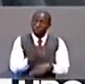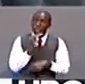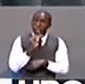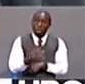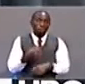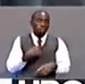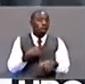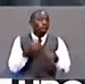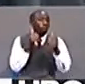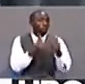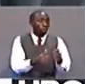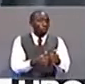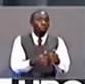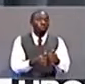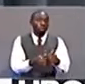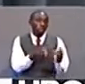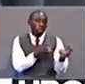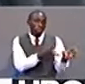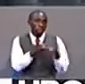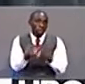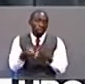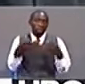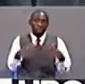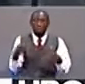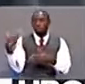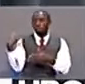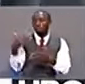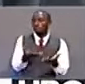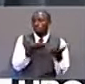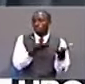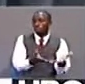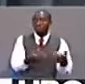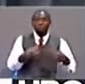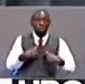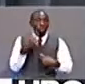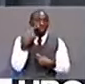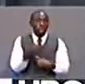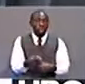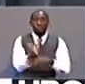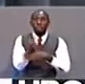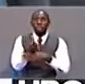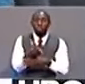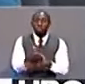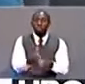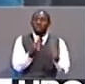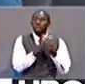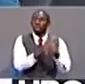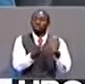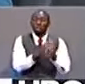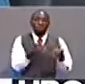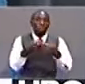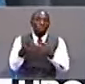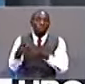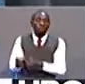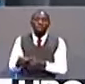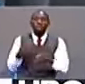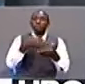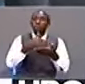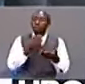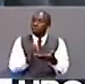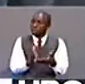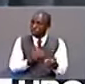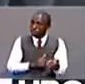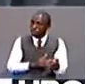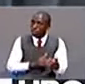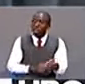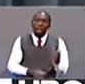matrix which I laid on table. We are looking at the ministerial policy statements of different entities. It